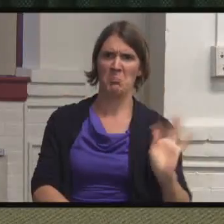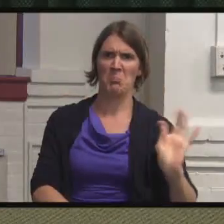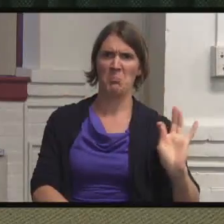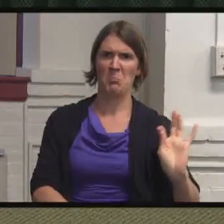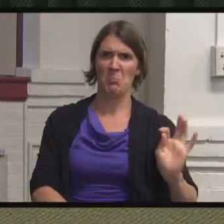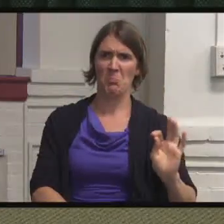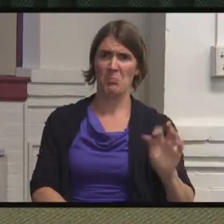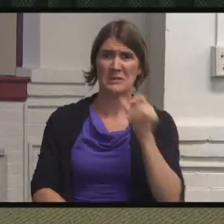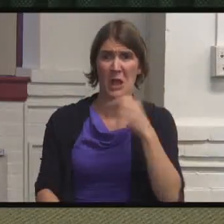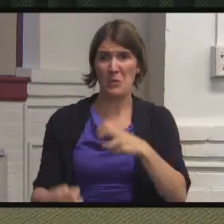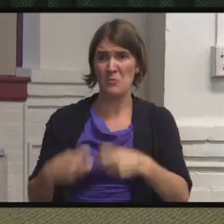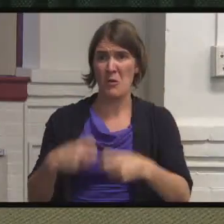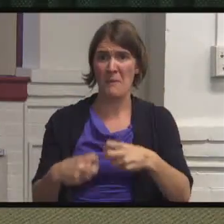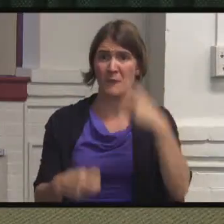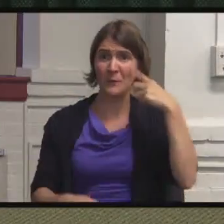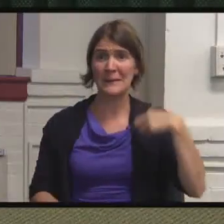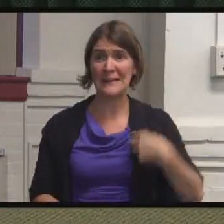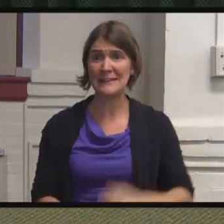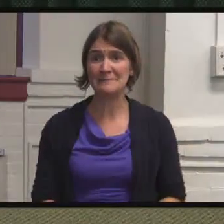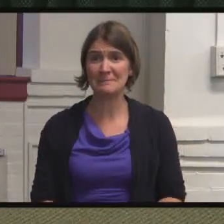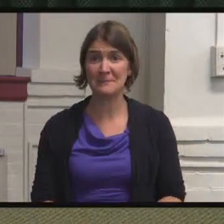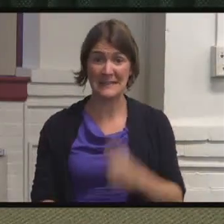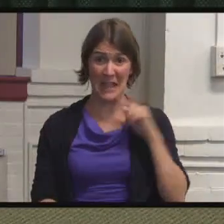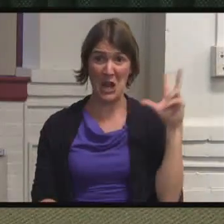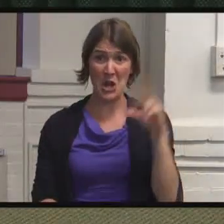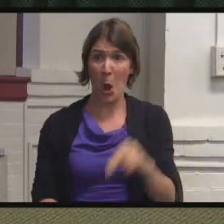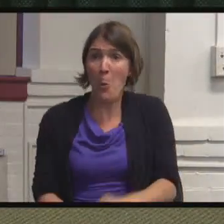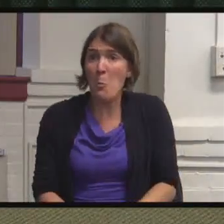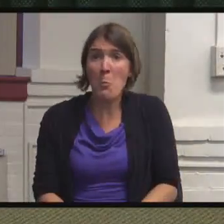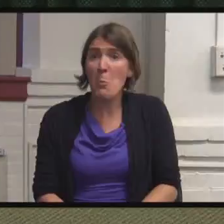problem to say no to.